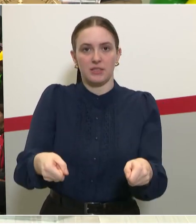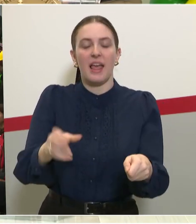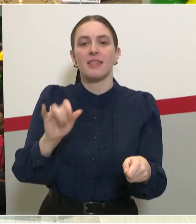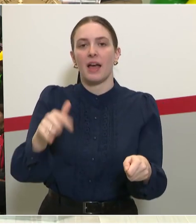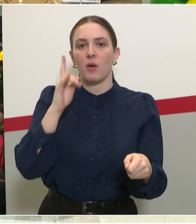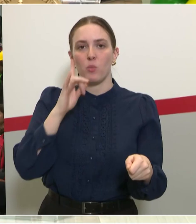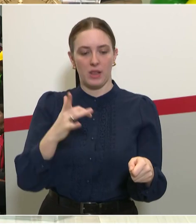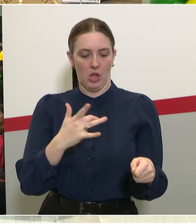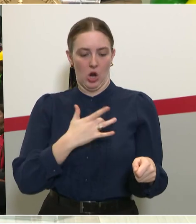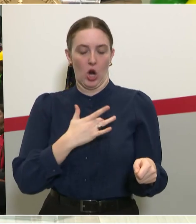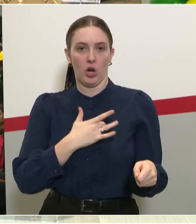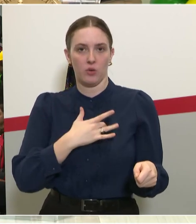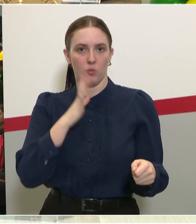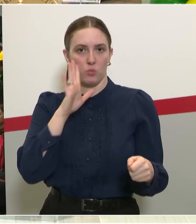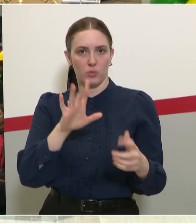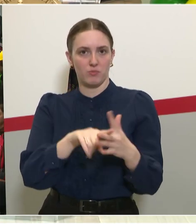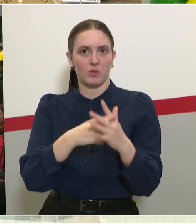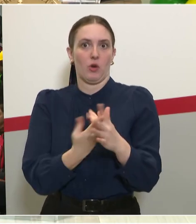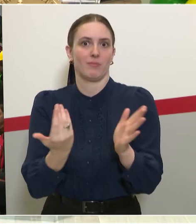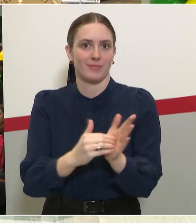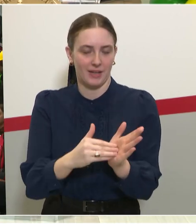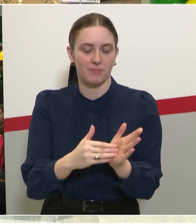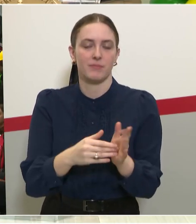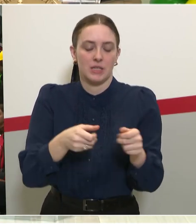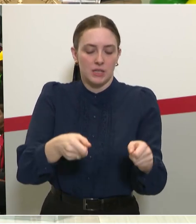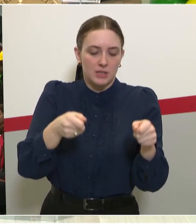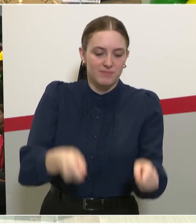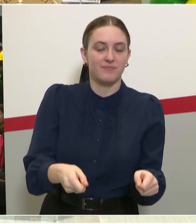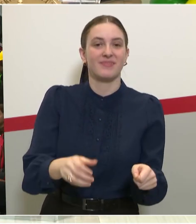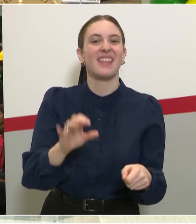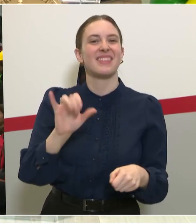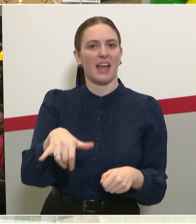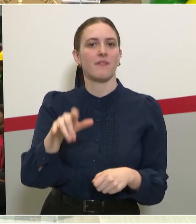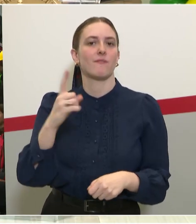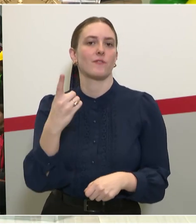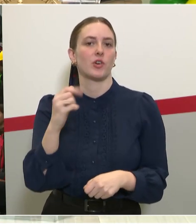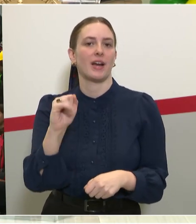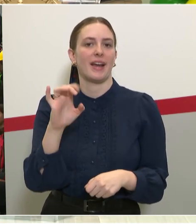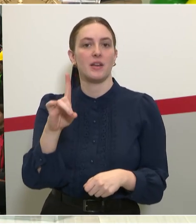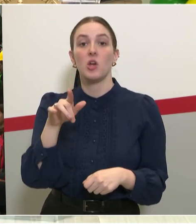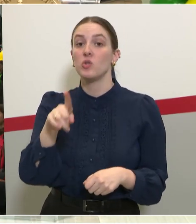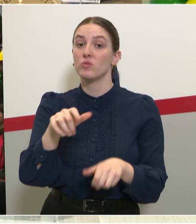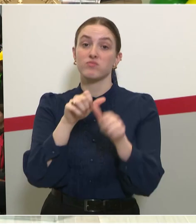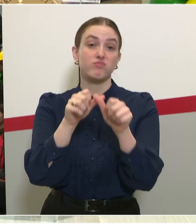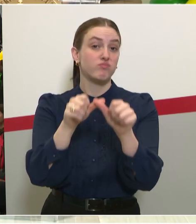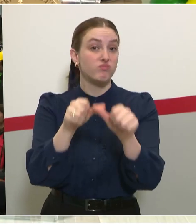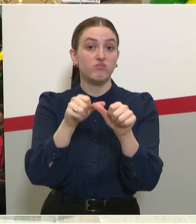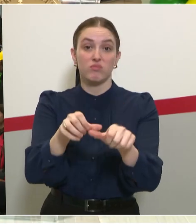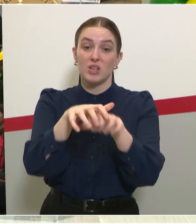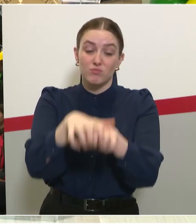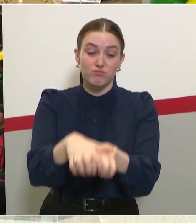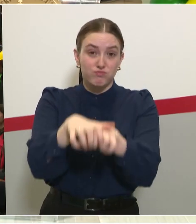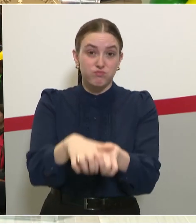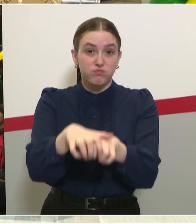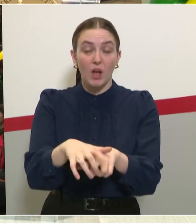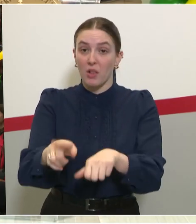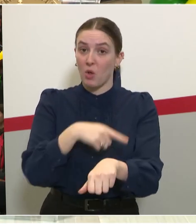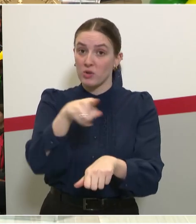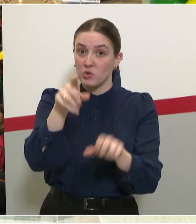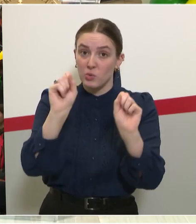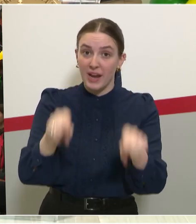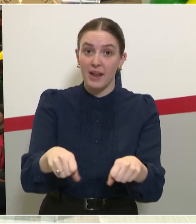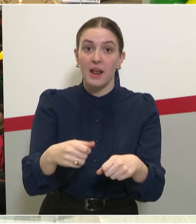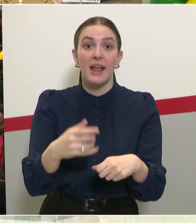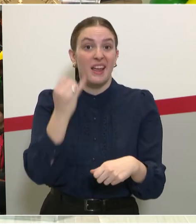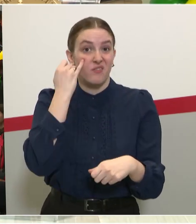shock. But yeah, that's like first aid. You keep doing compression as long as you can. Make sure you try to find someone that can